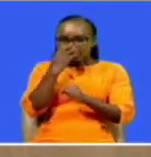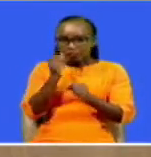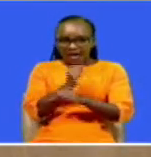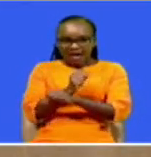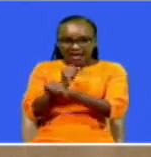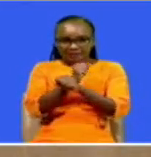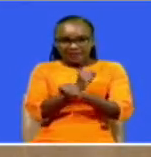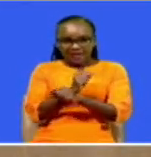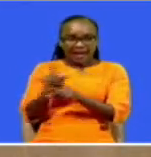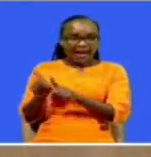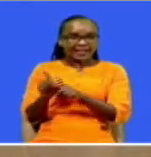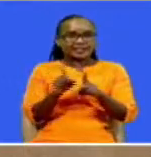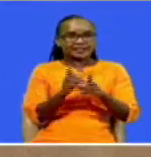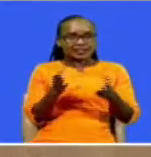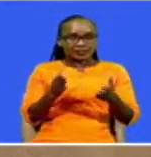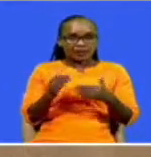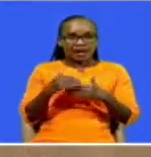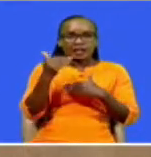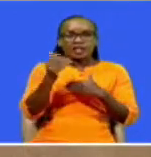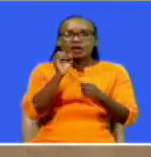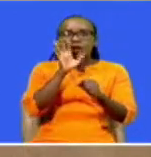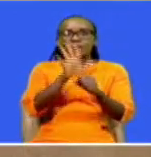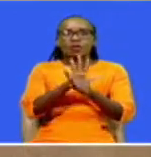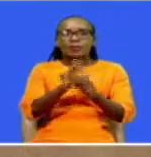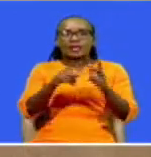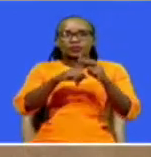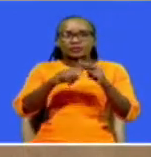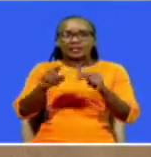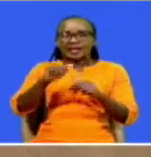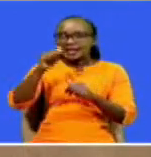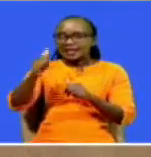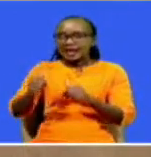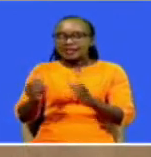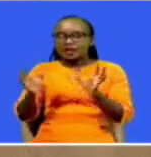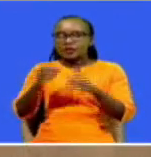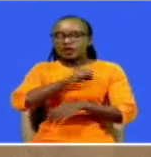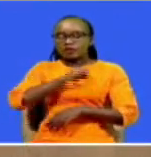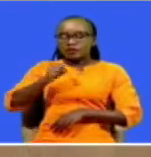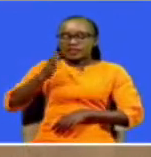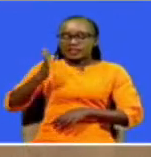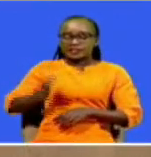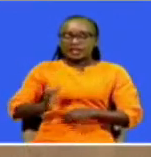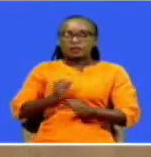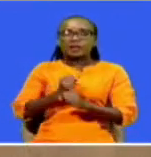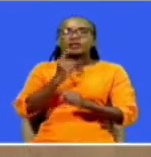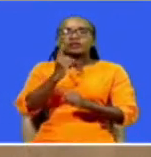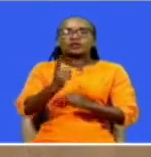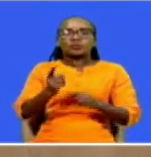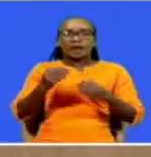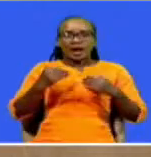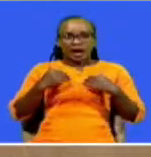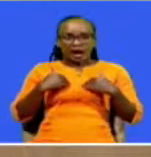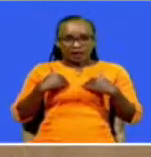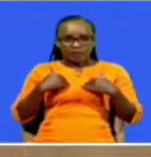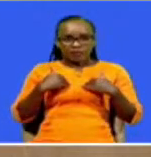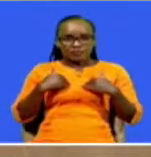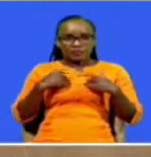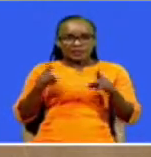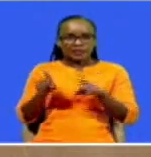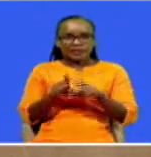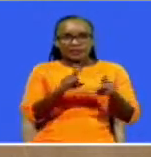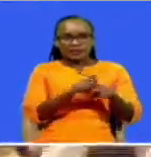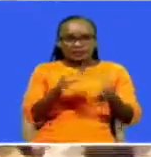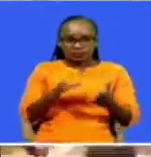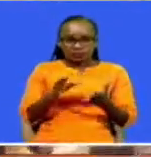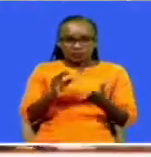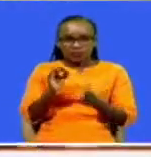of the CDF kitty, even as he promised to start another kitty for senators to enable them carry out oversight roles over county